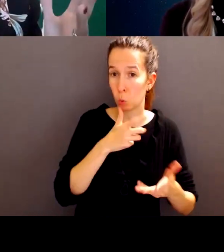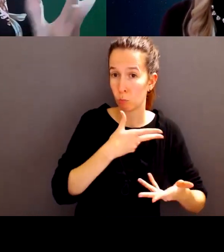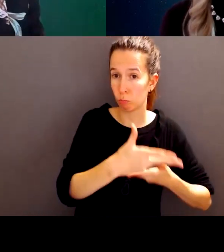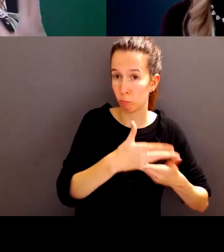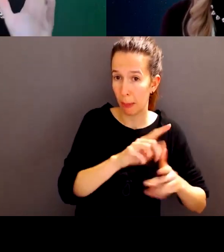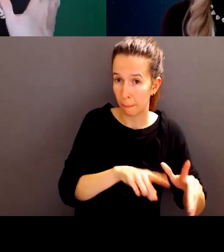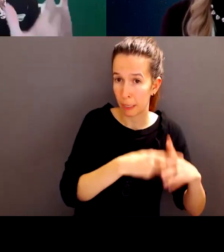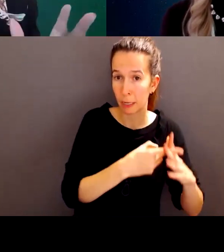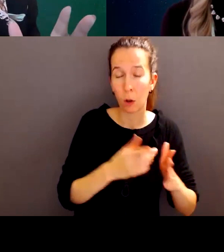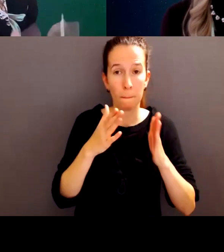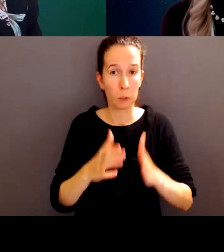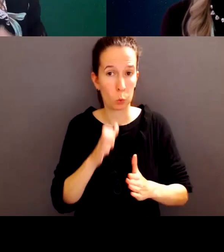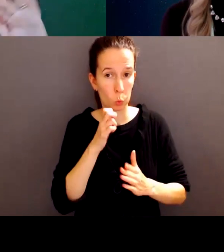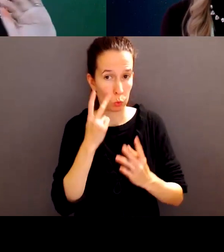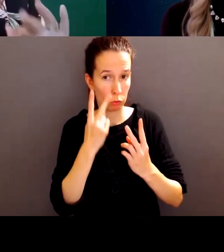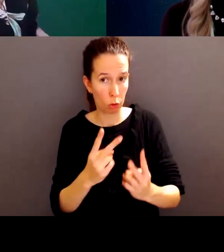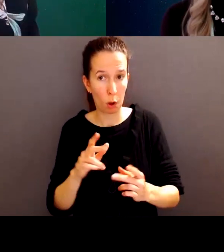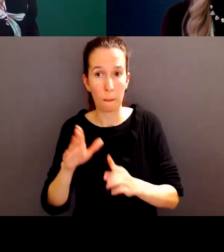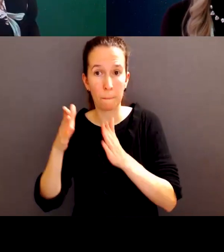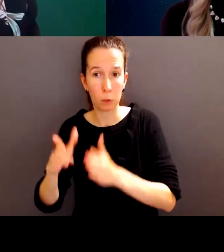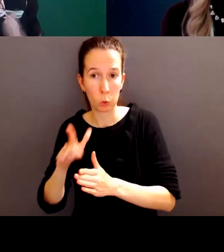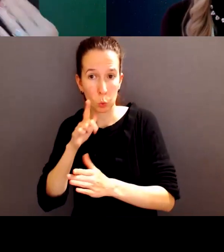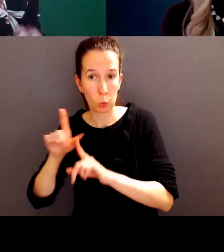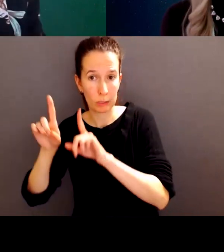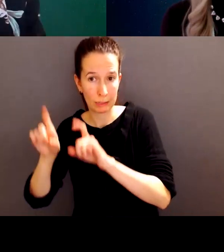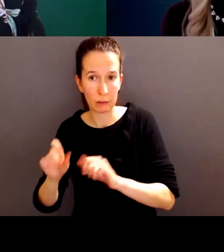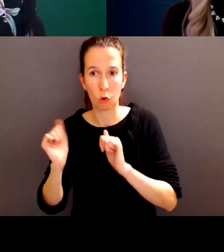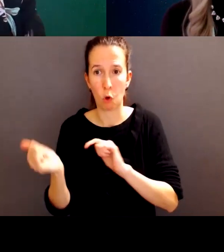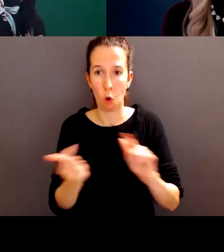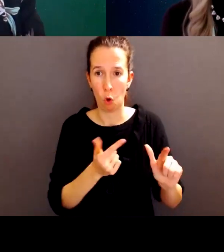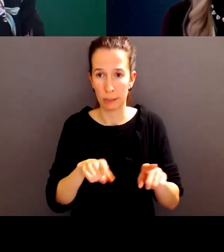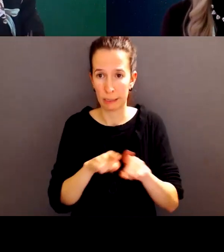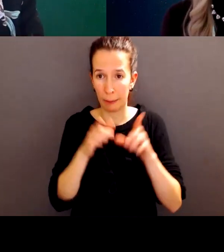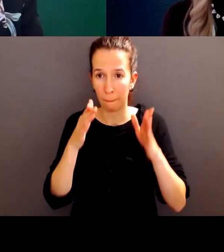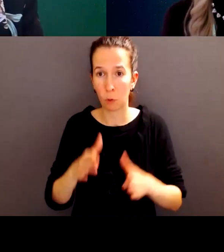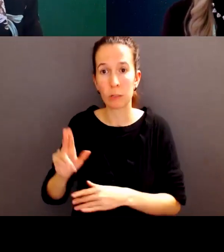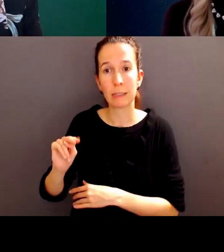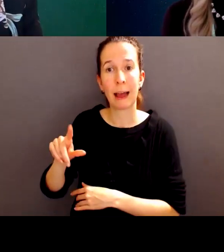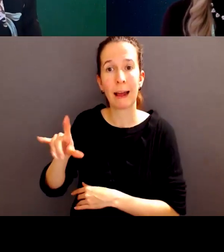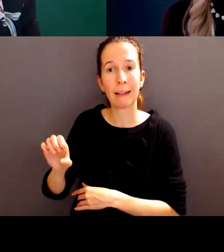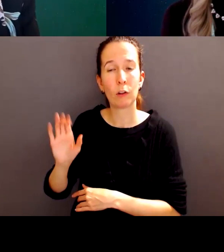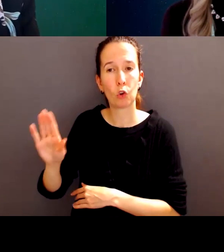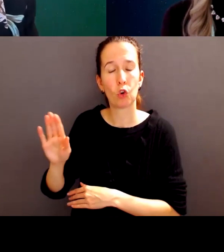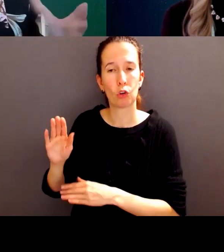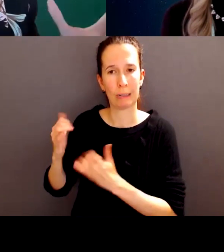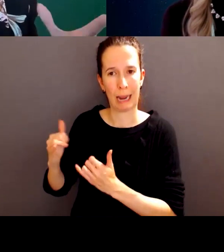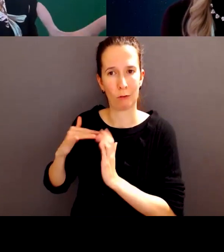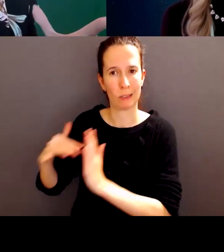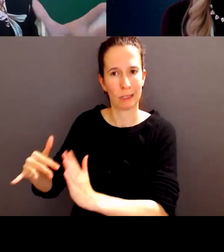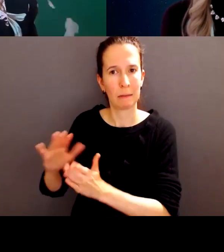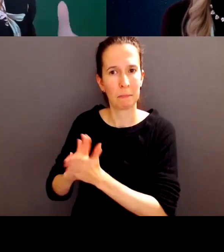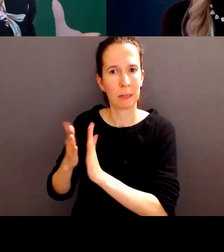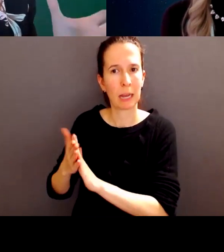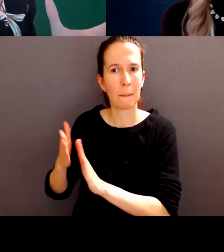person they saw and the person who did the testing was all the same person. Natalie's also training as a clinical psychologist and really